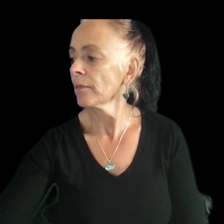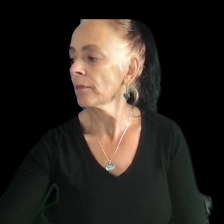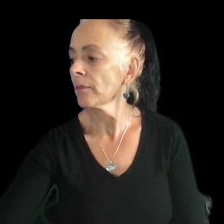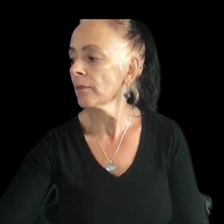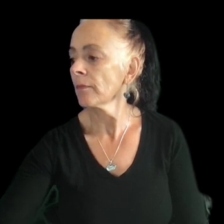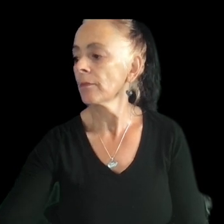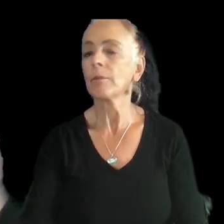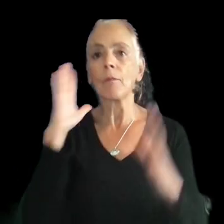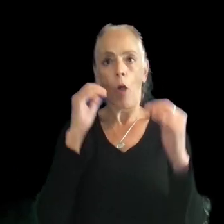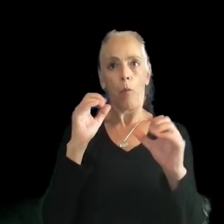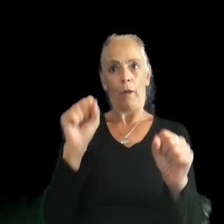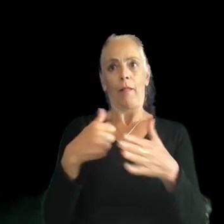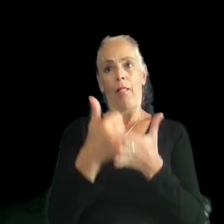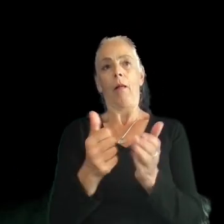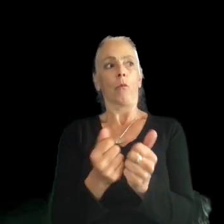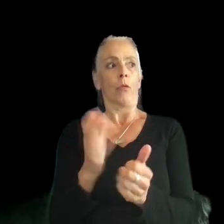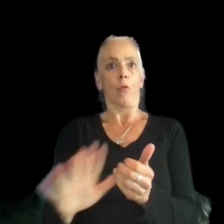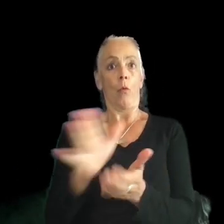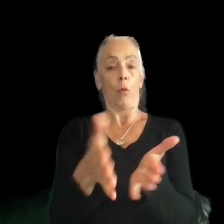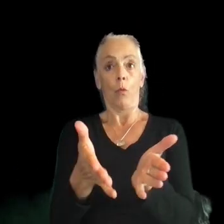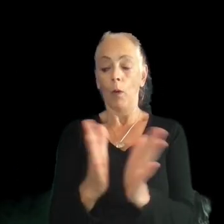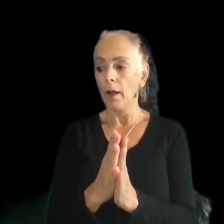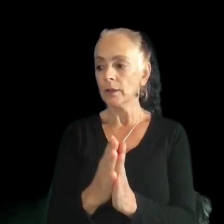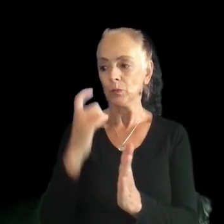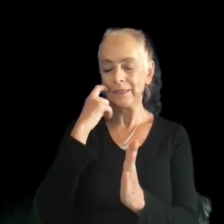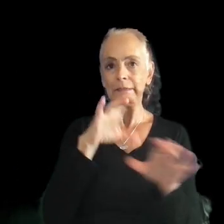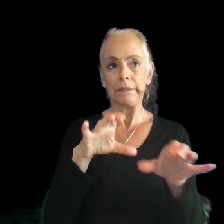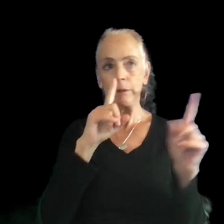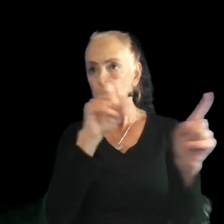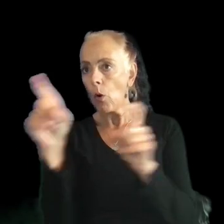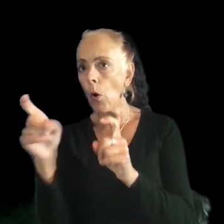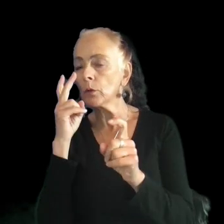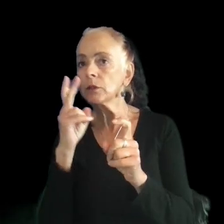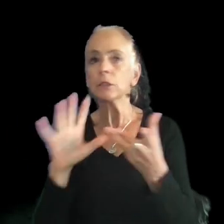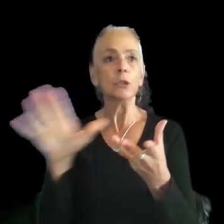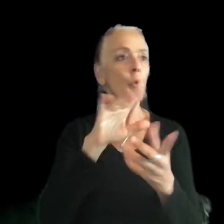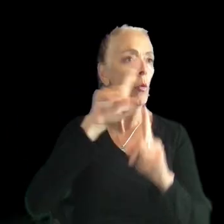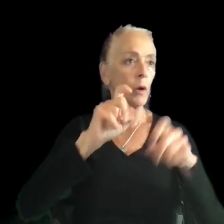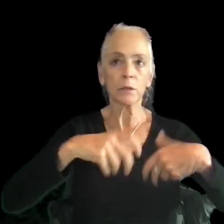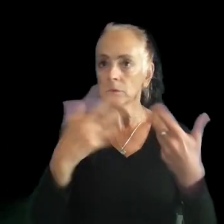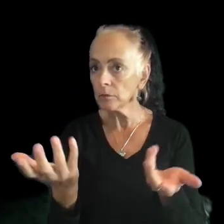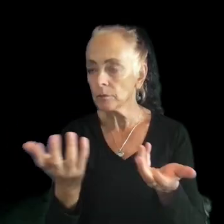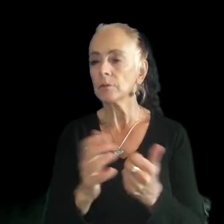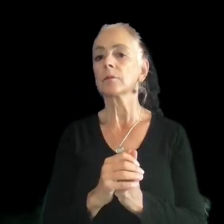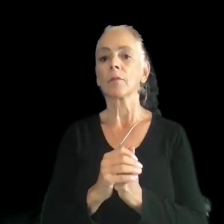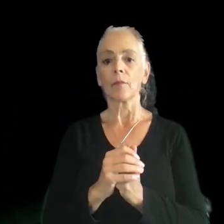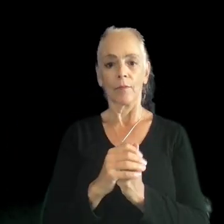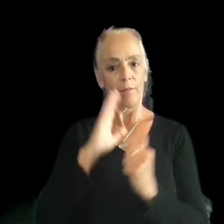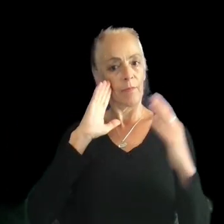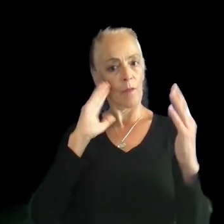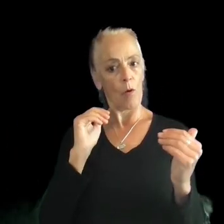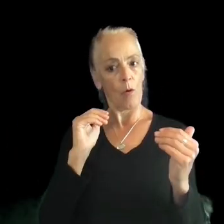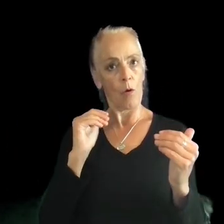most uh we recently did a poll and to see what you guys have as a question uh so i hope